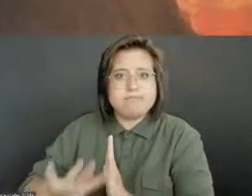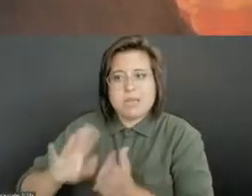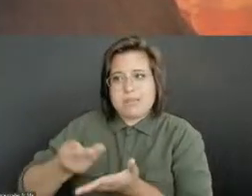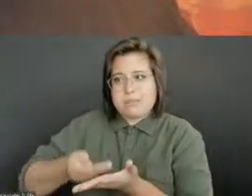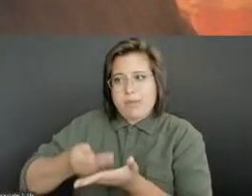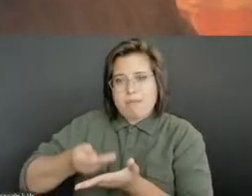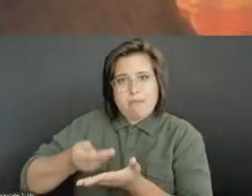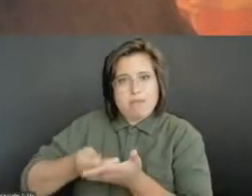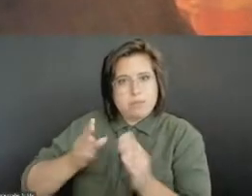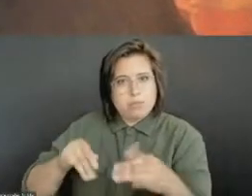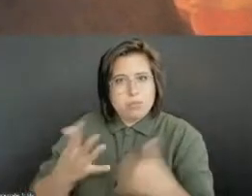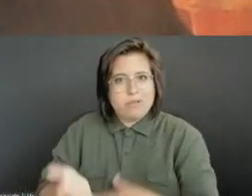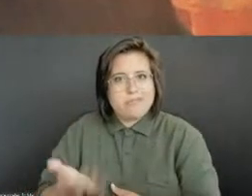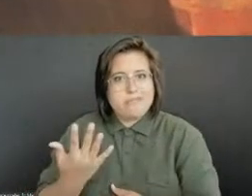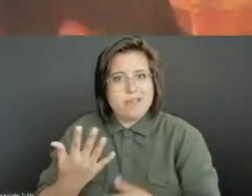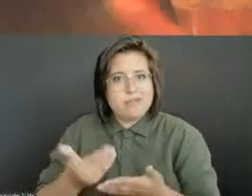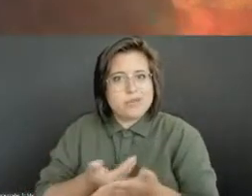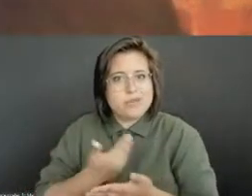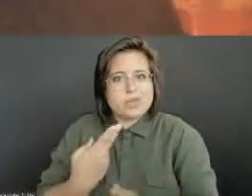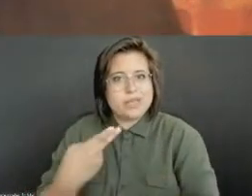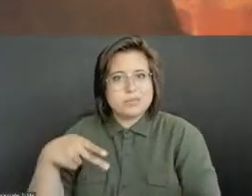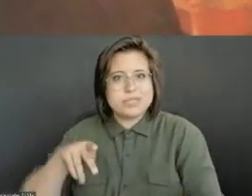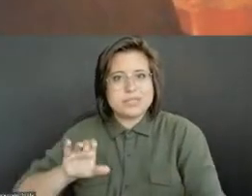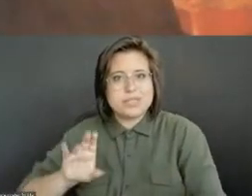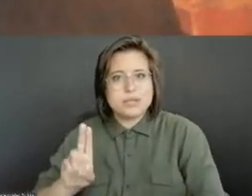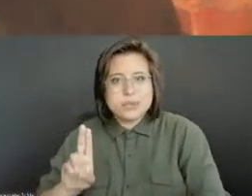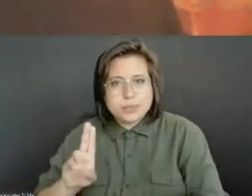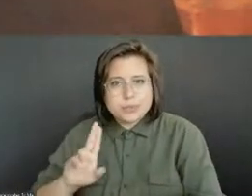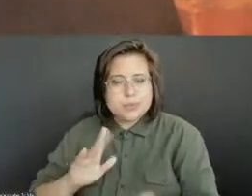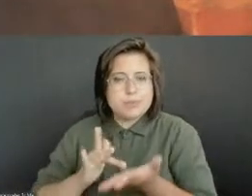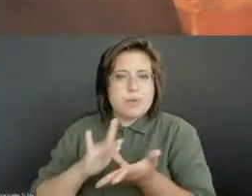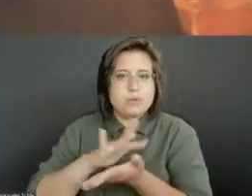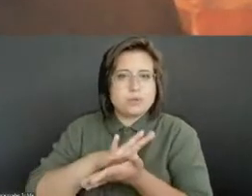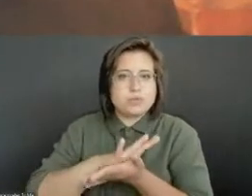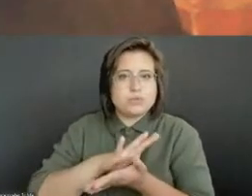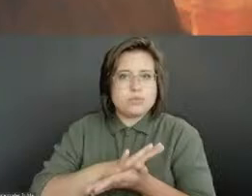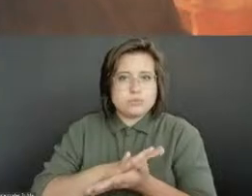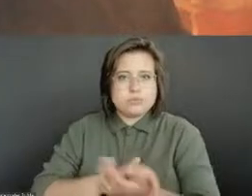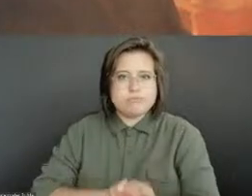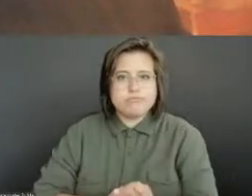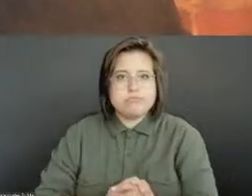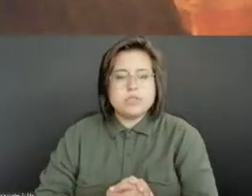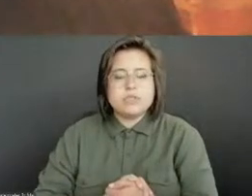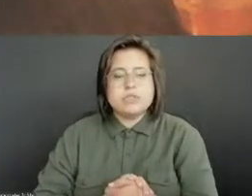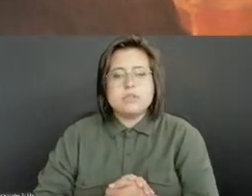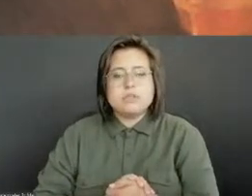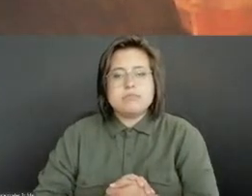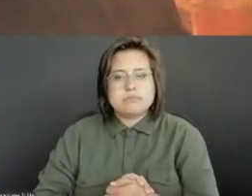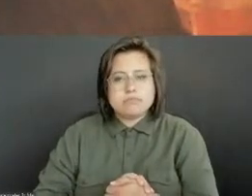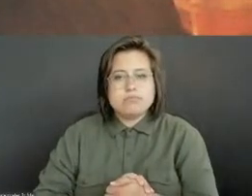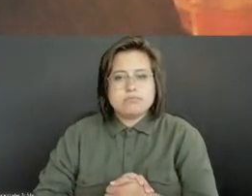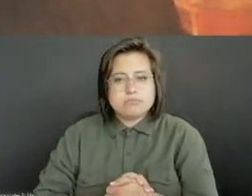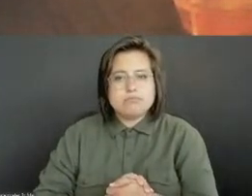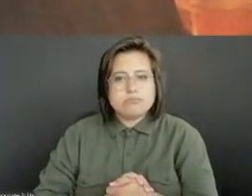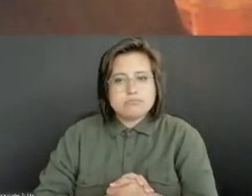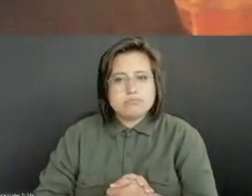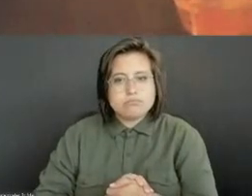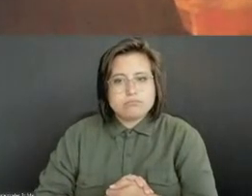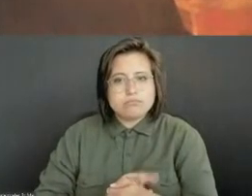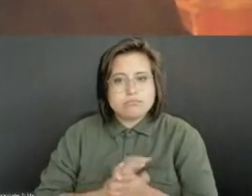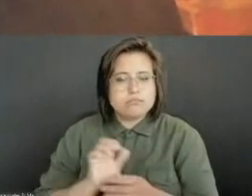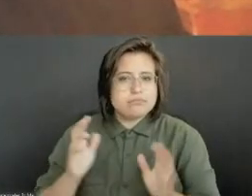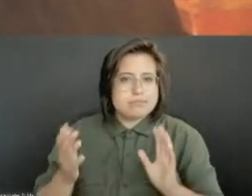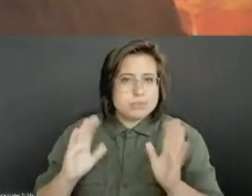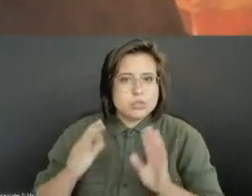new HBCU medical schools. And I would, in deference to our earlier speaker, I would say